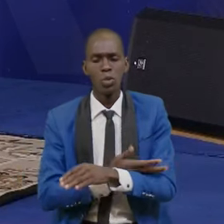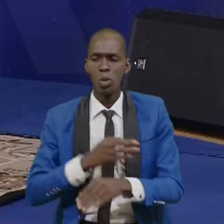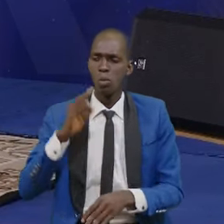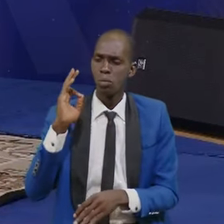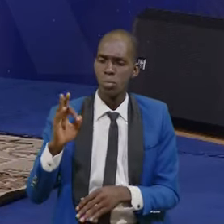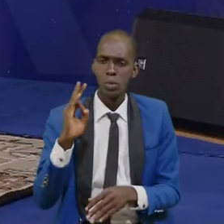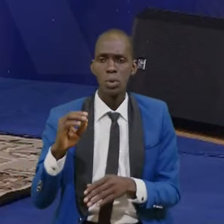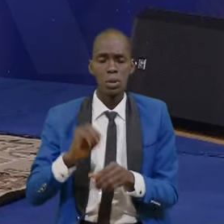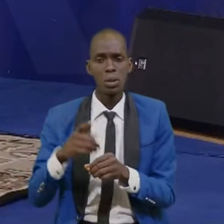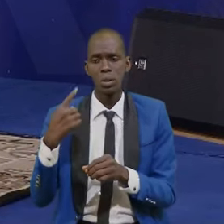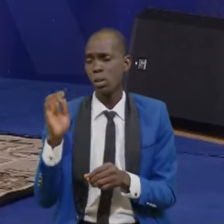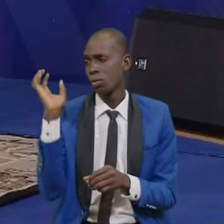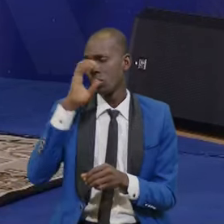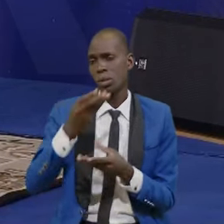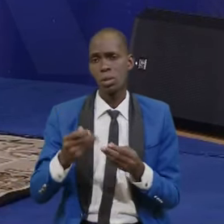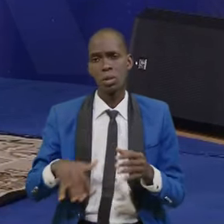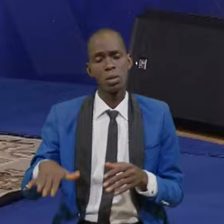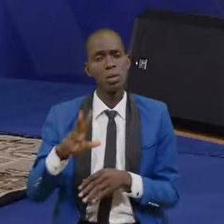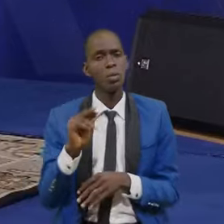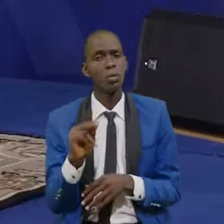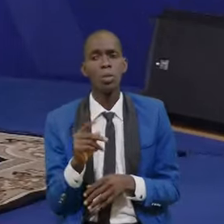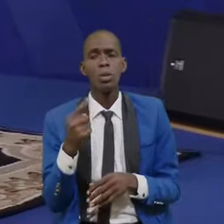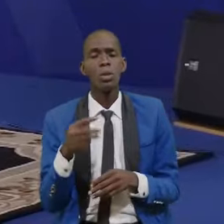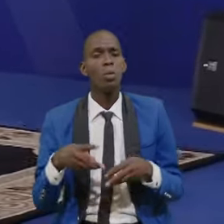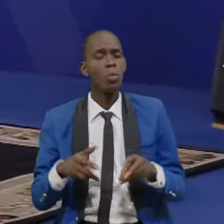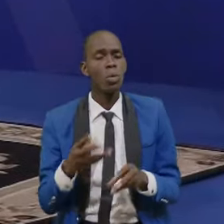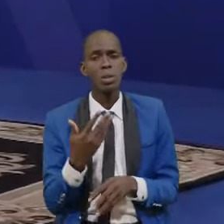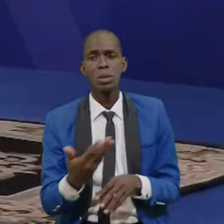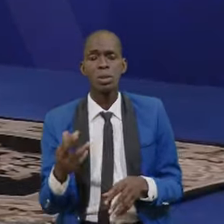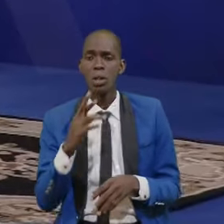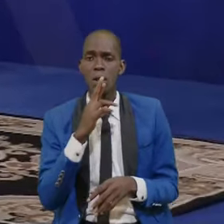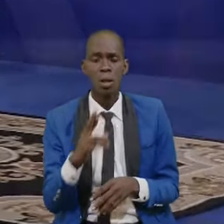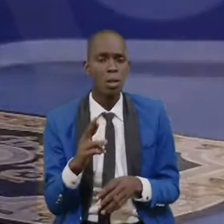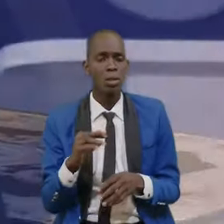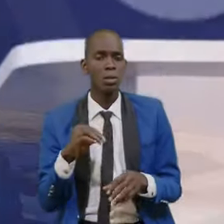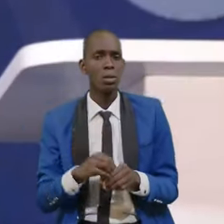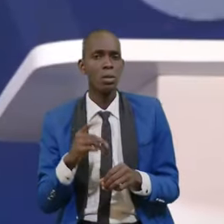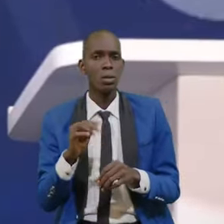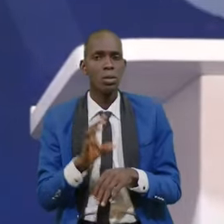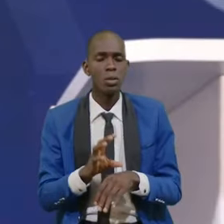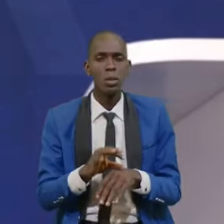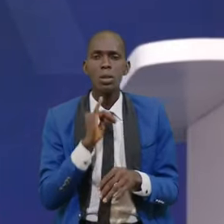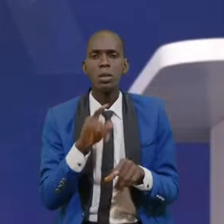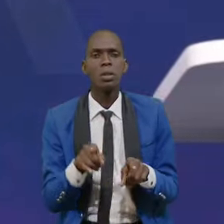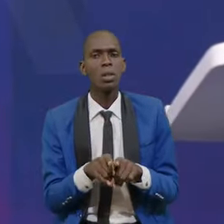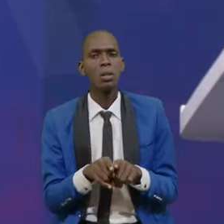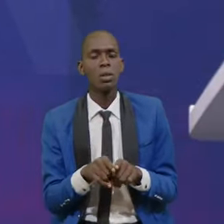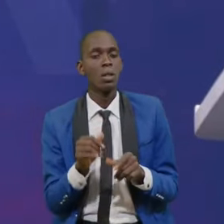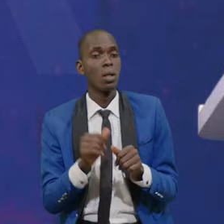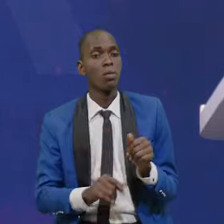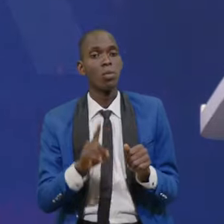things are in the church. Everywhere it's like, you know, everybody apostle,